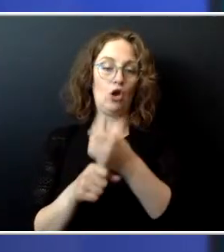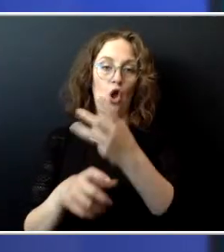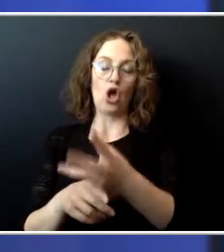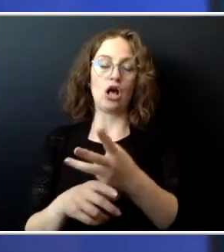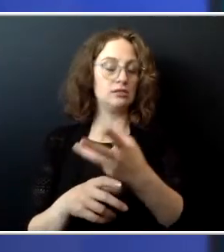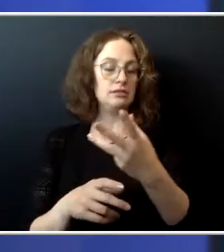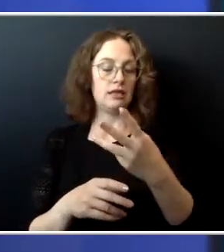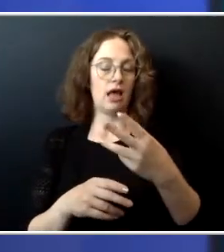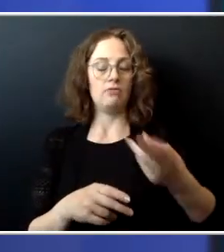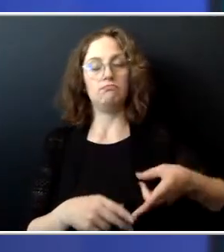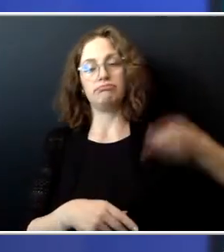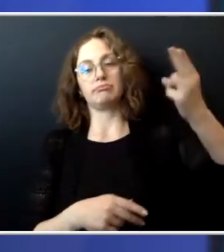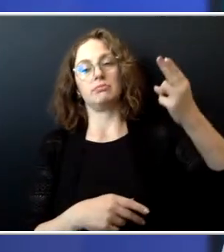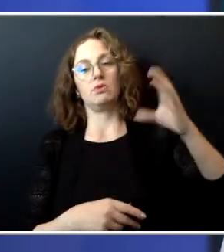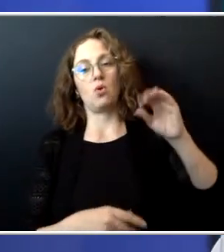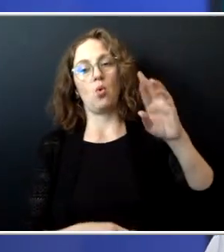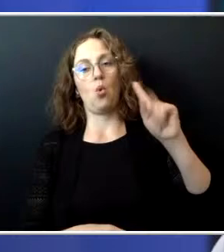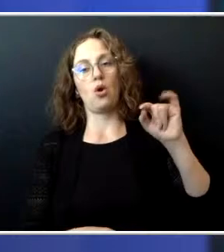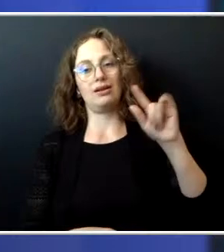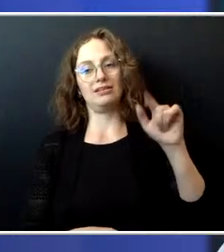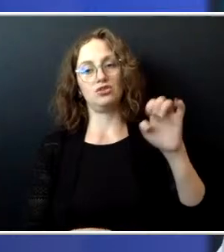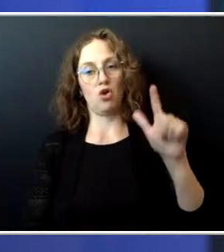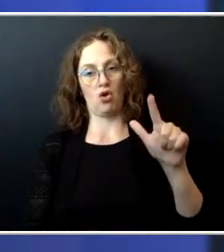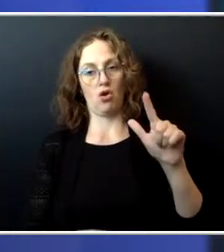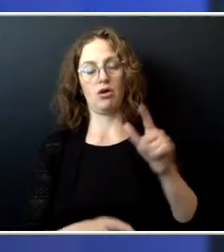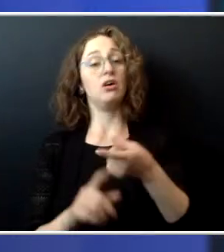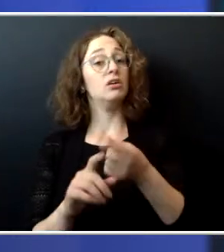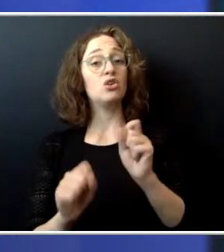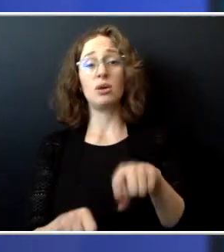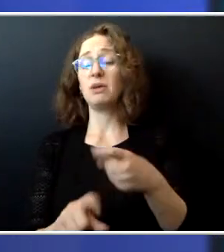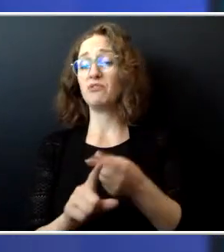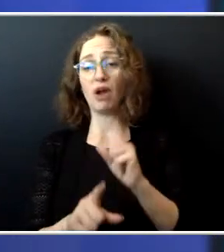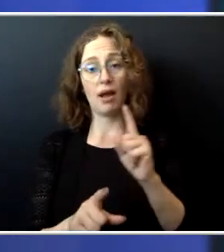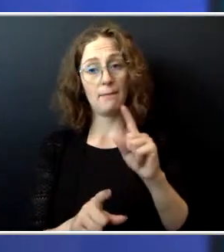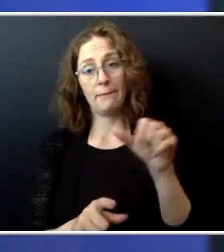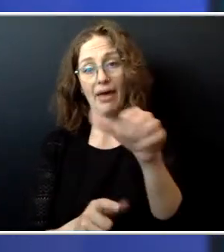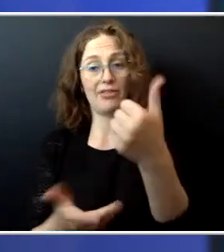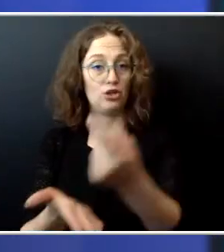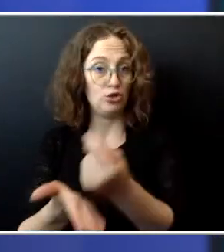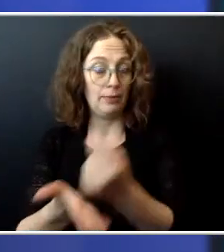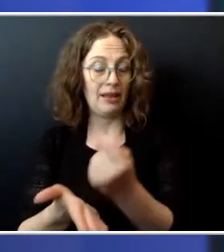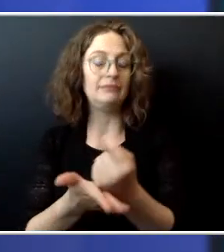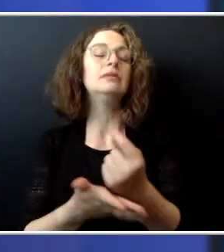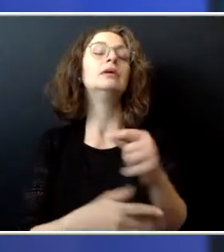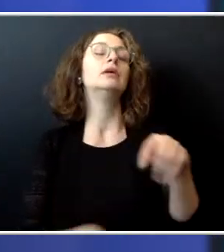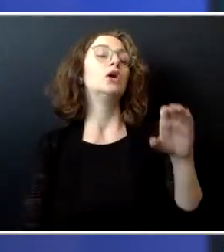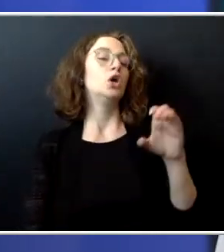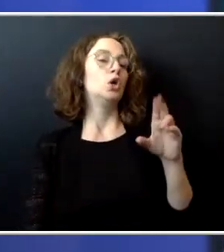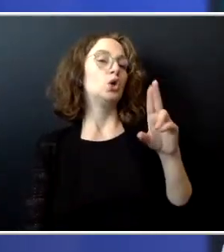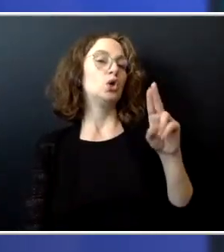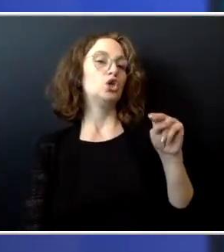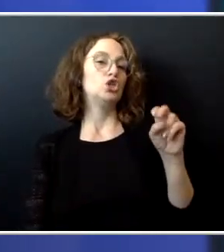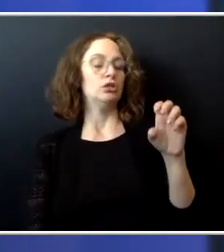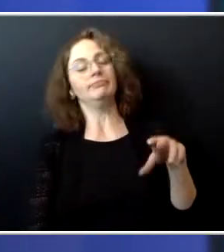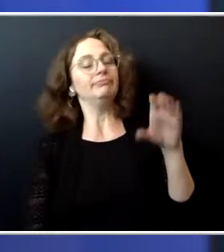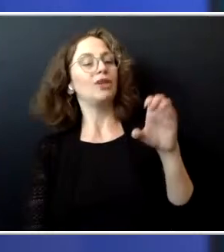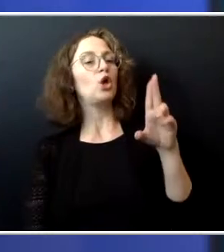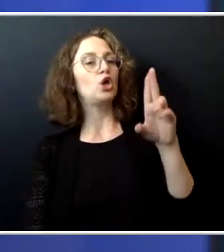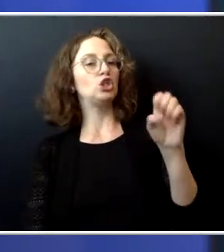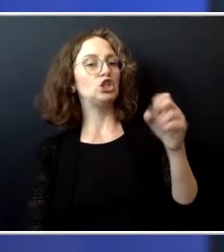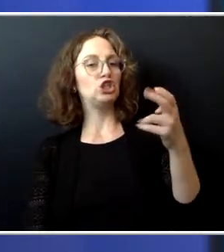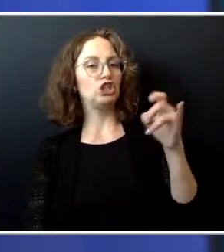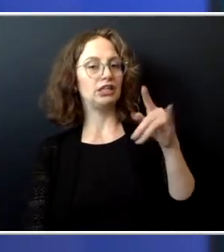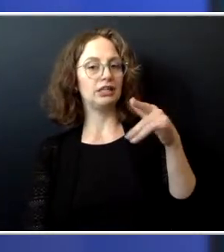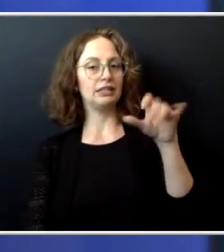Cushing disease is only if the cause of excess cortisol is from ACTH from your